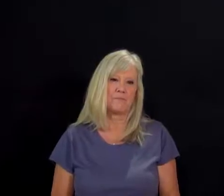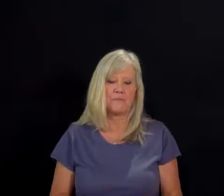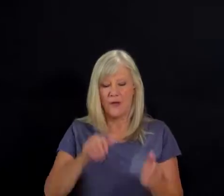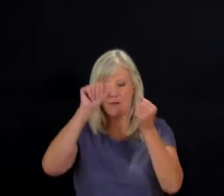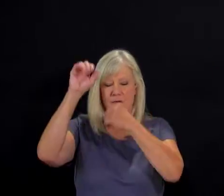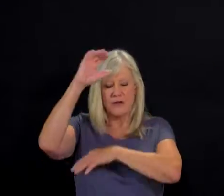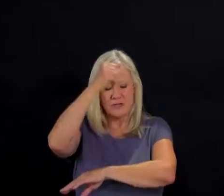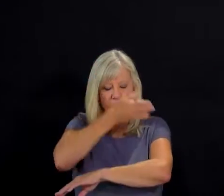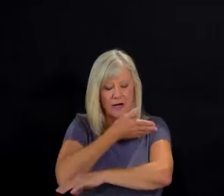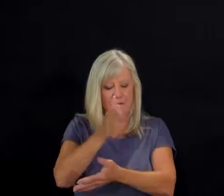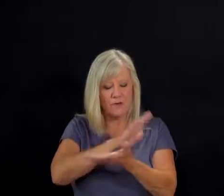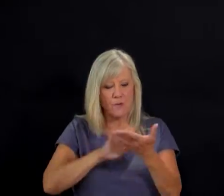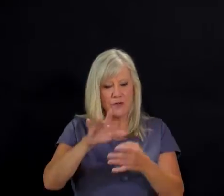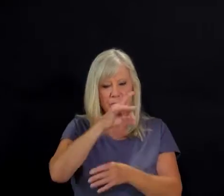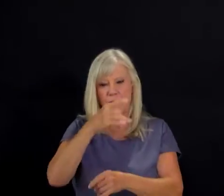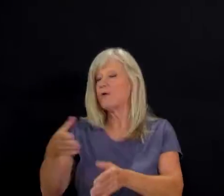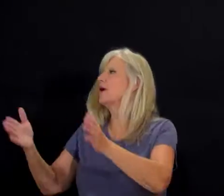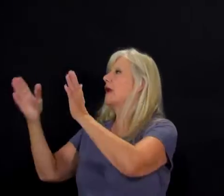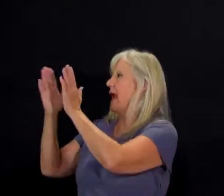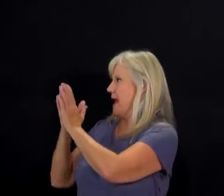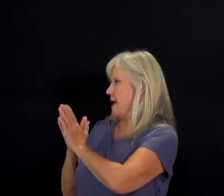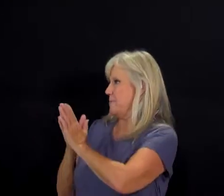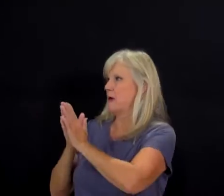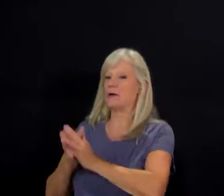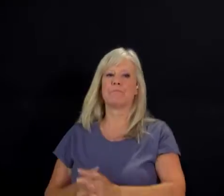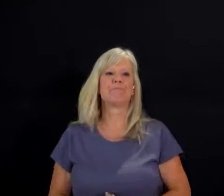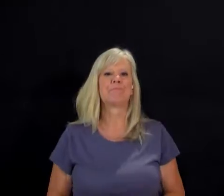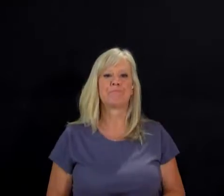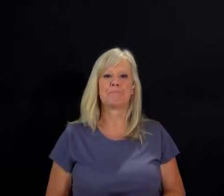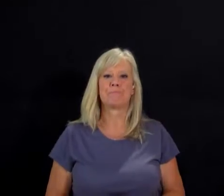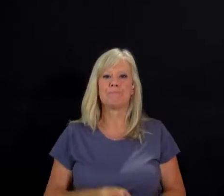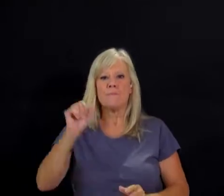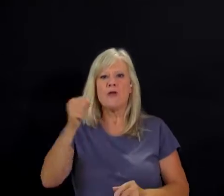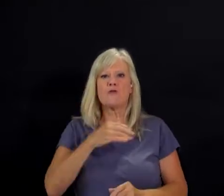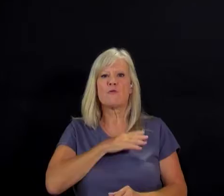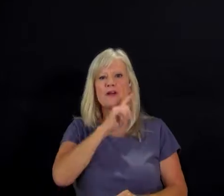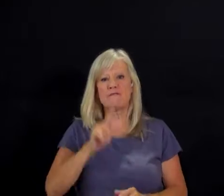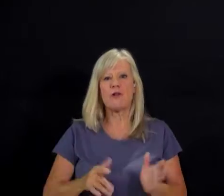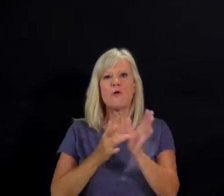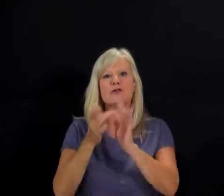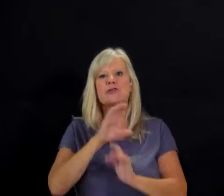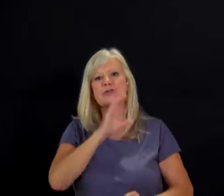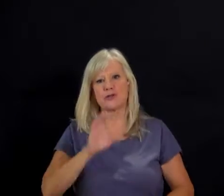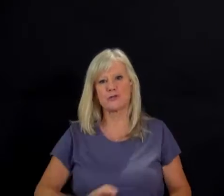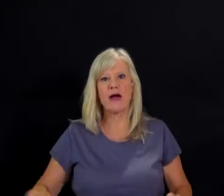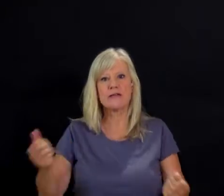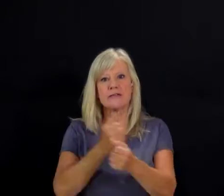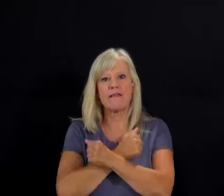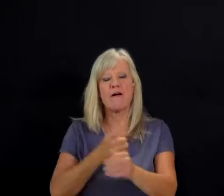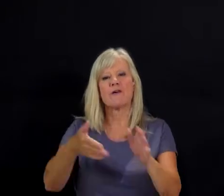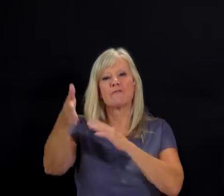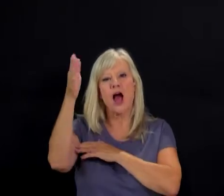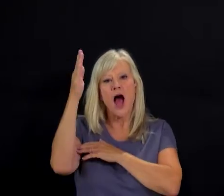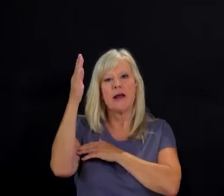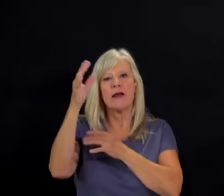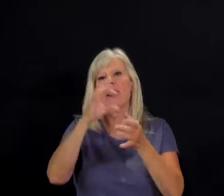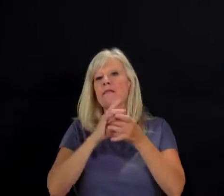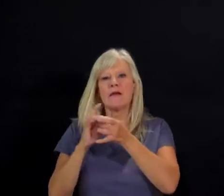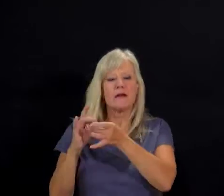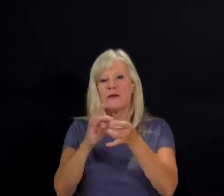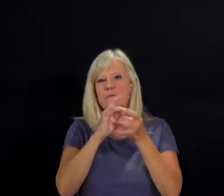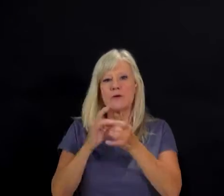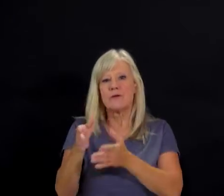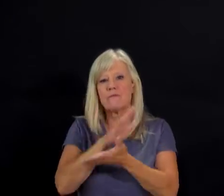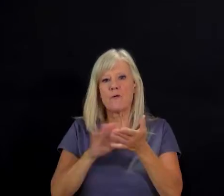Name of the Father, and of the Son, and of the Holy Spirit. Amen. The grace of our Lord Jesus Christ, and the love of God, and the communion